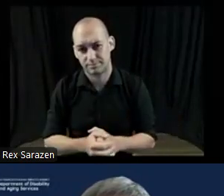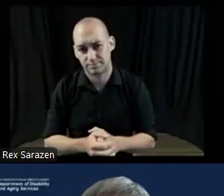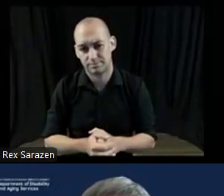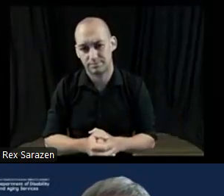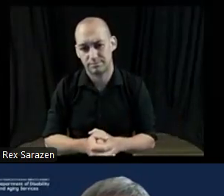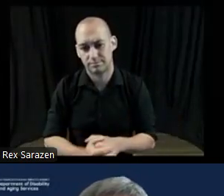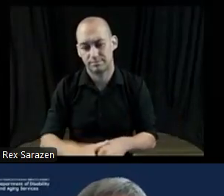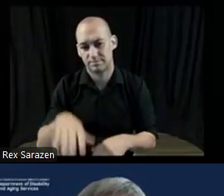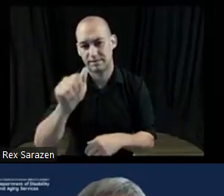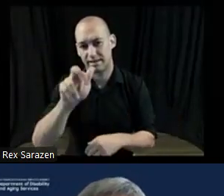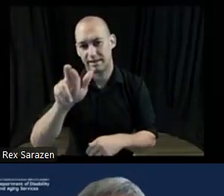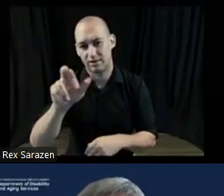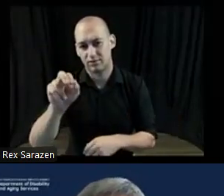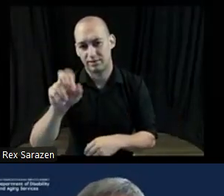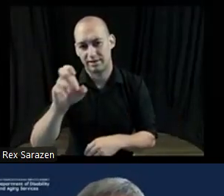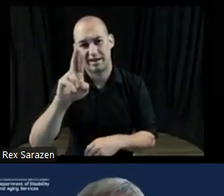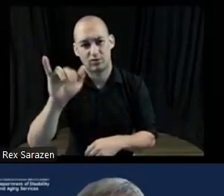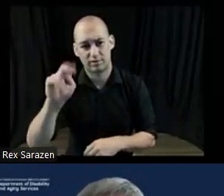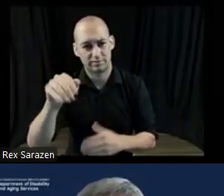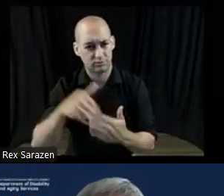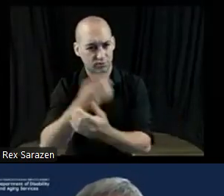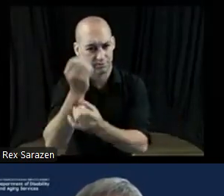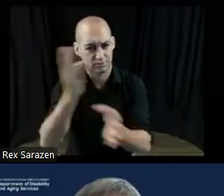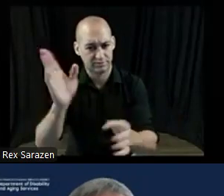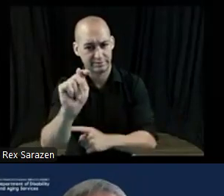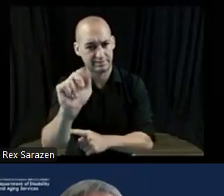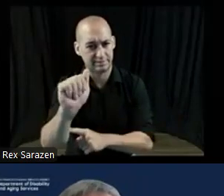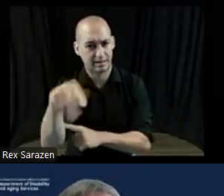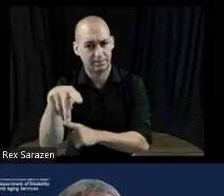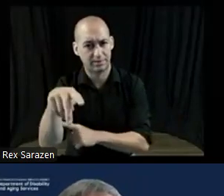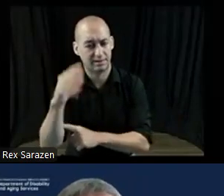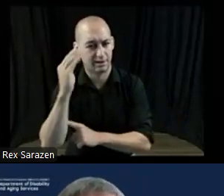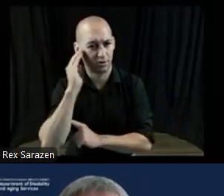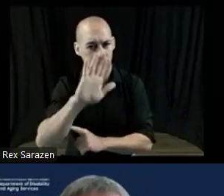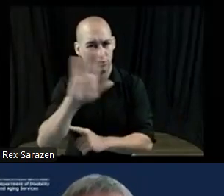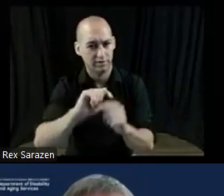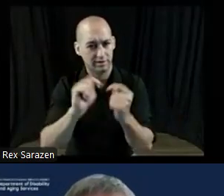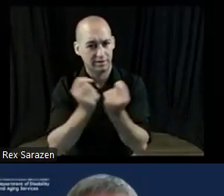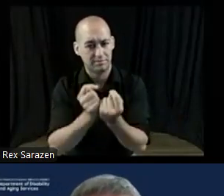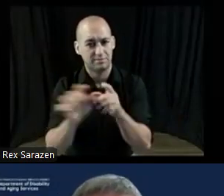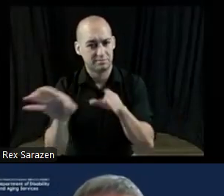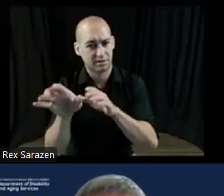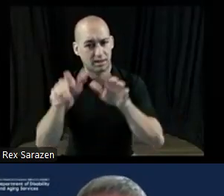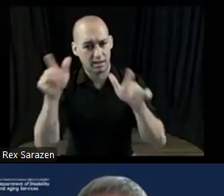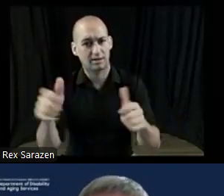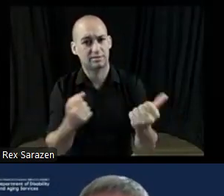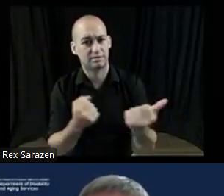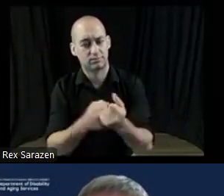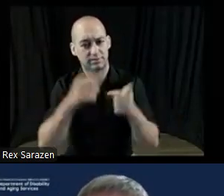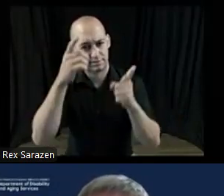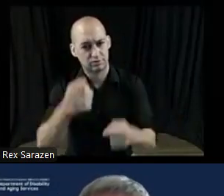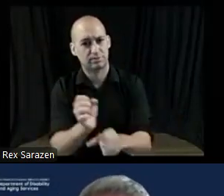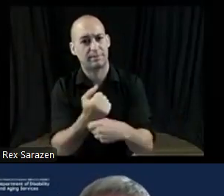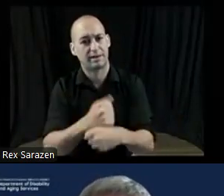Erin, can I trouble you for an update on TAP? I know that your team has done so much to make sure that supported decision-making, people know